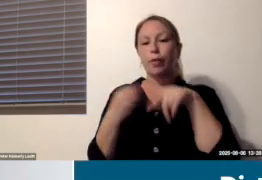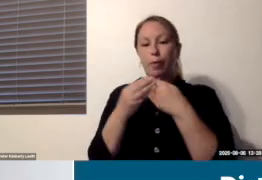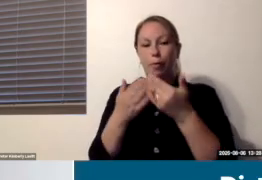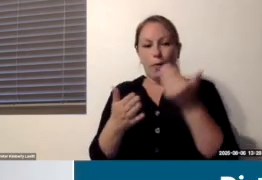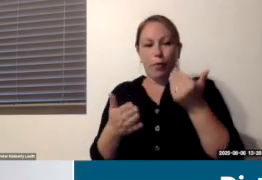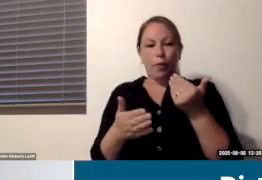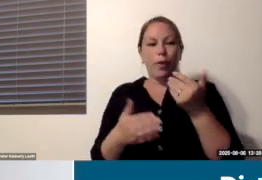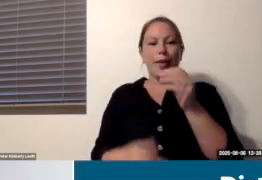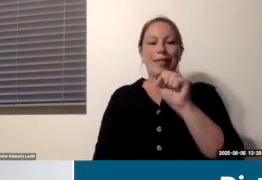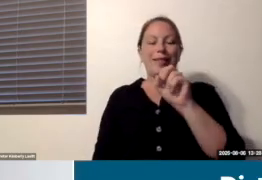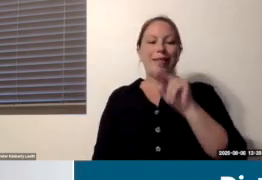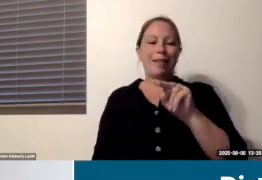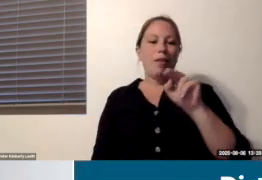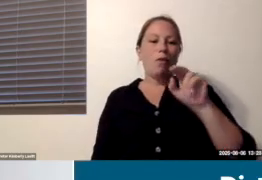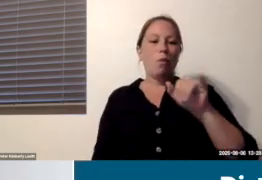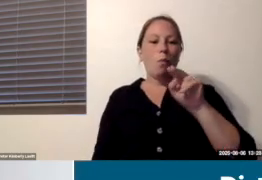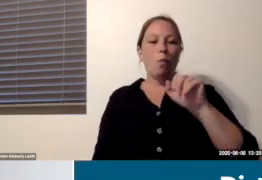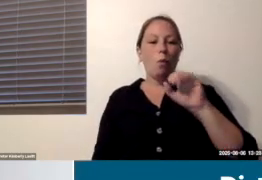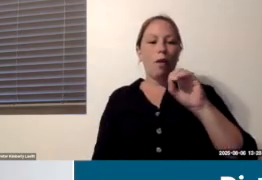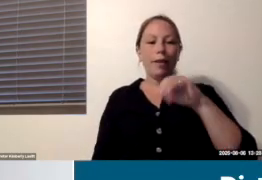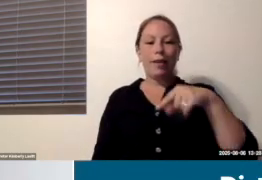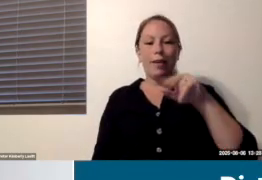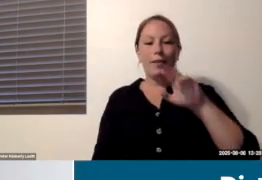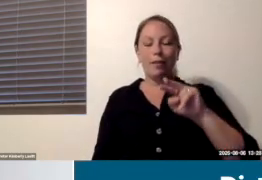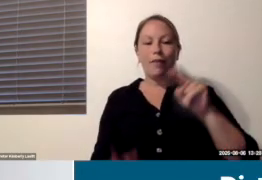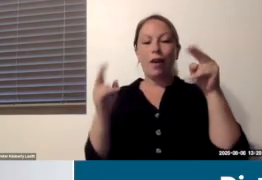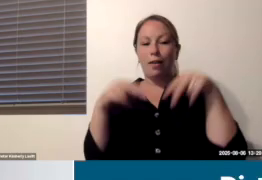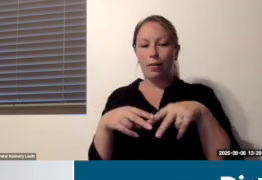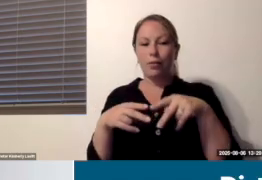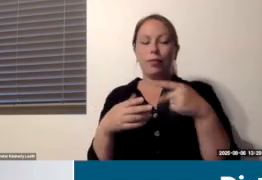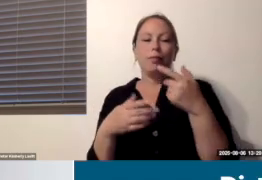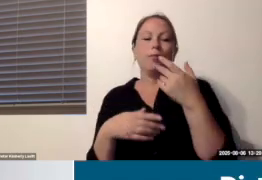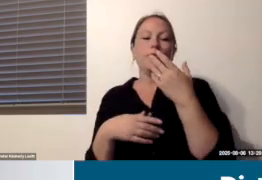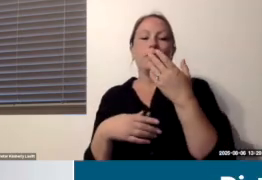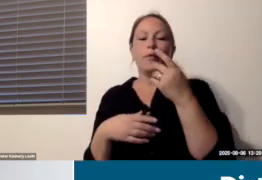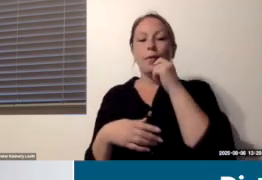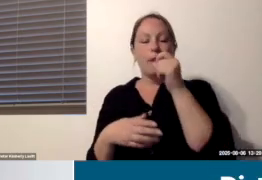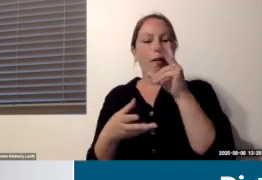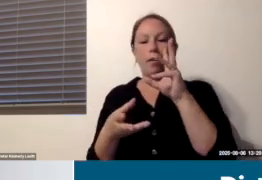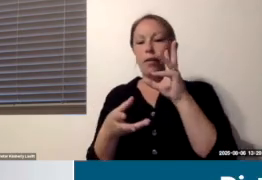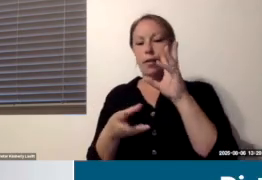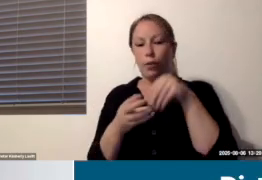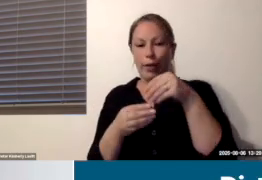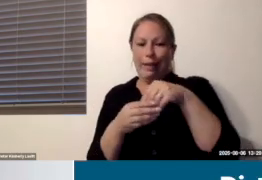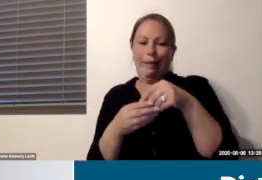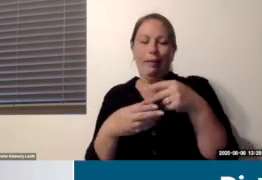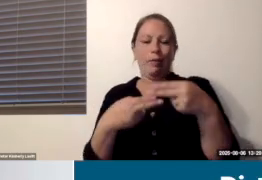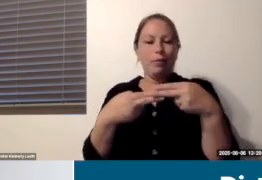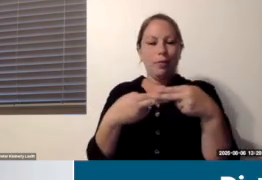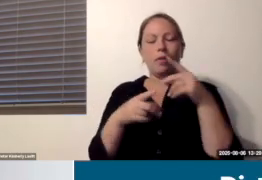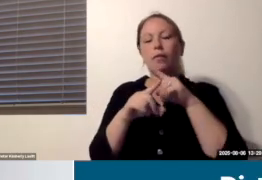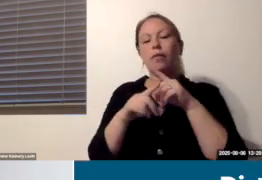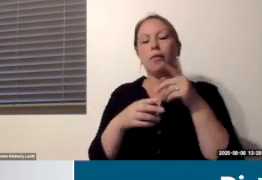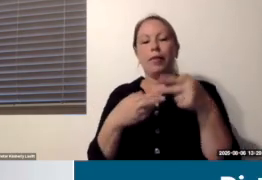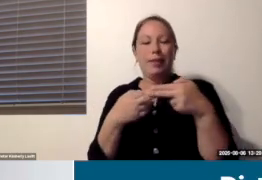and Bay Area are due to receive additional funding through AB 100, and this is not included in this table. This table is also